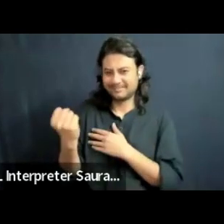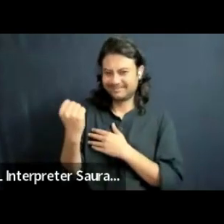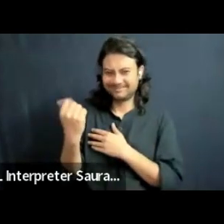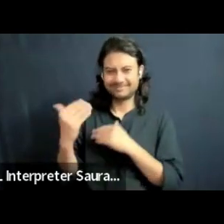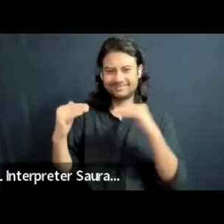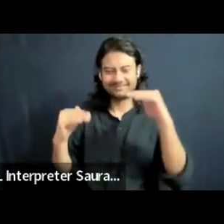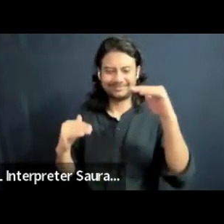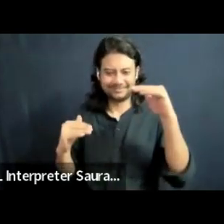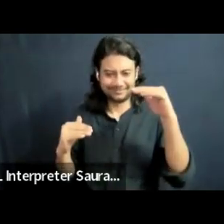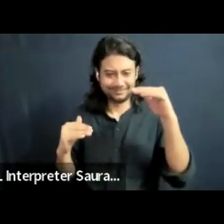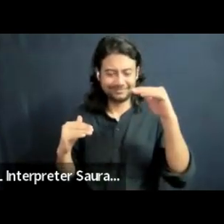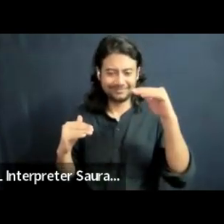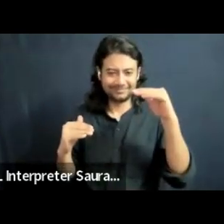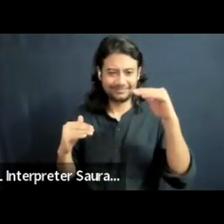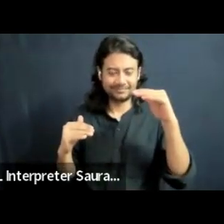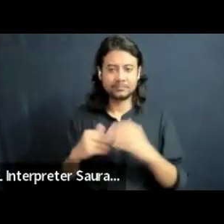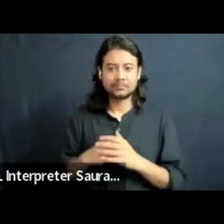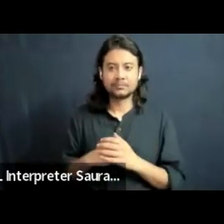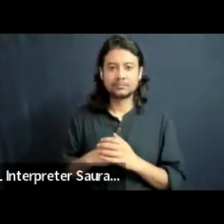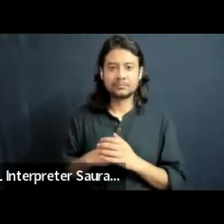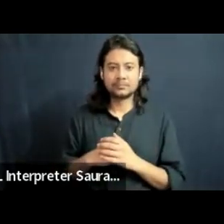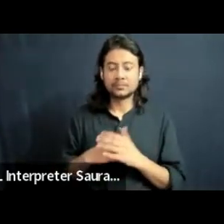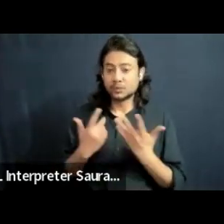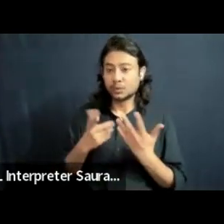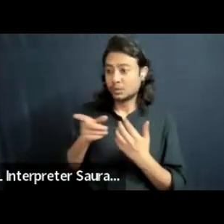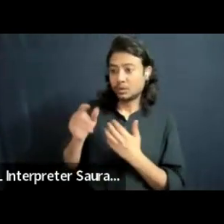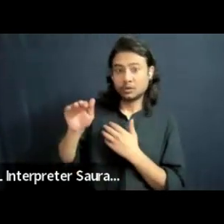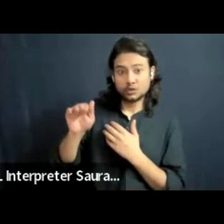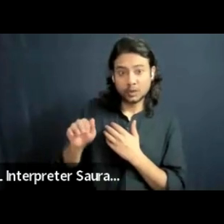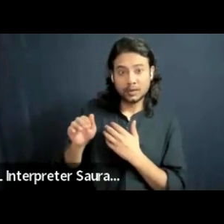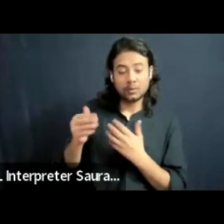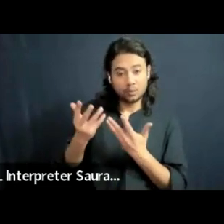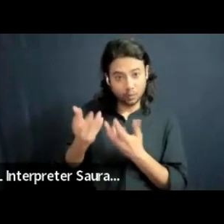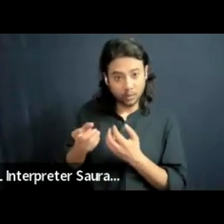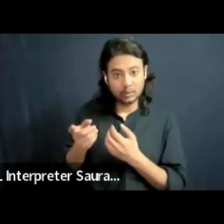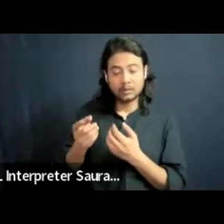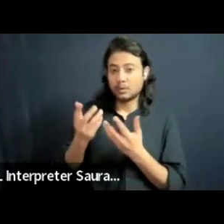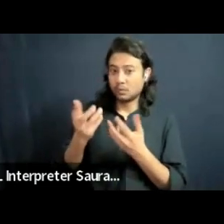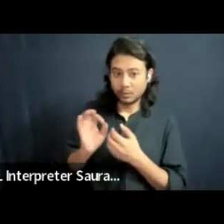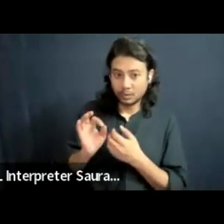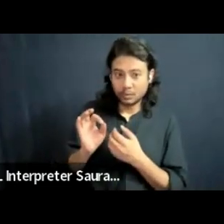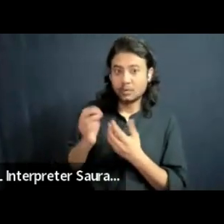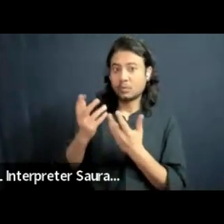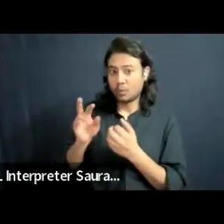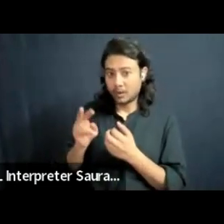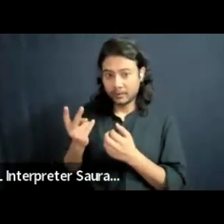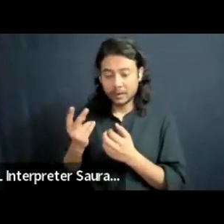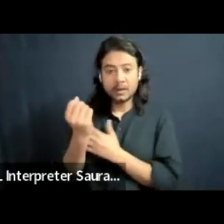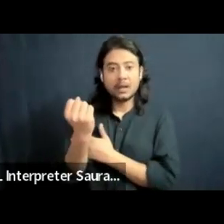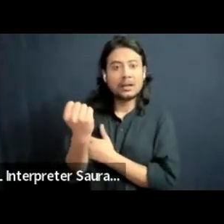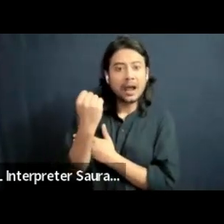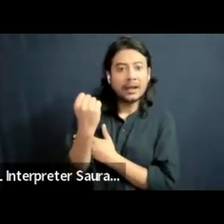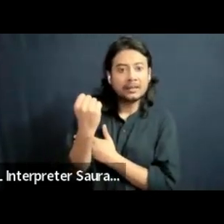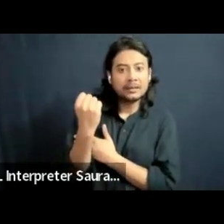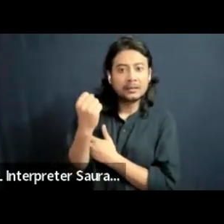need to think about the rights of the child. And at that time, we did not think about the rights of the child. We